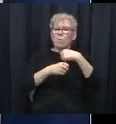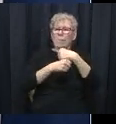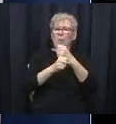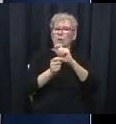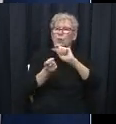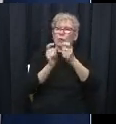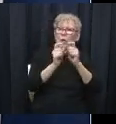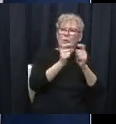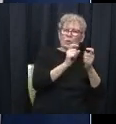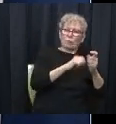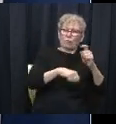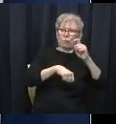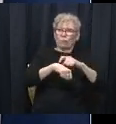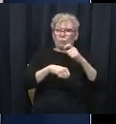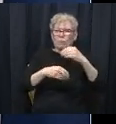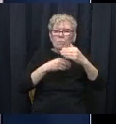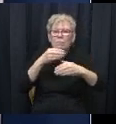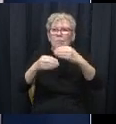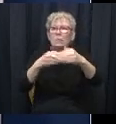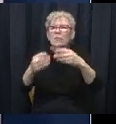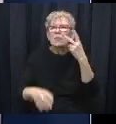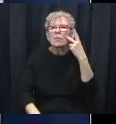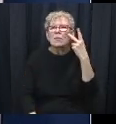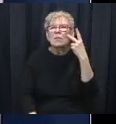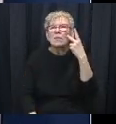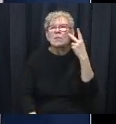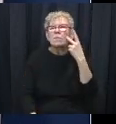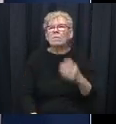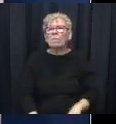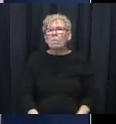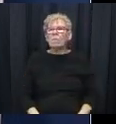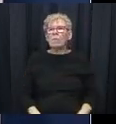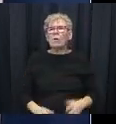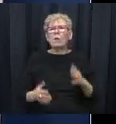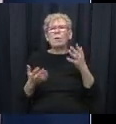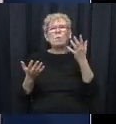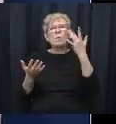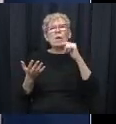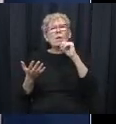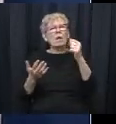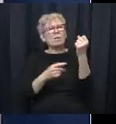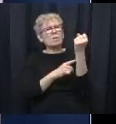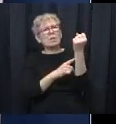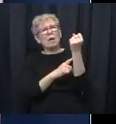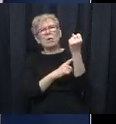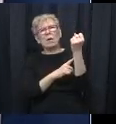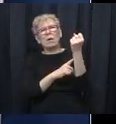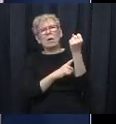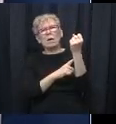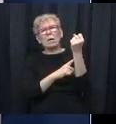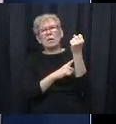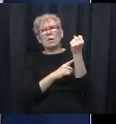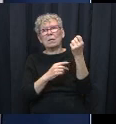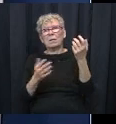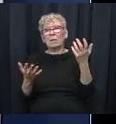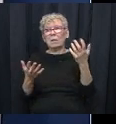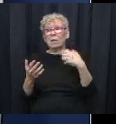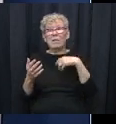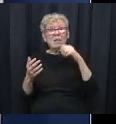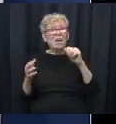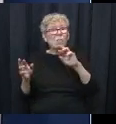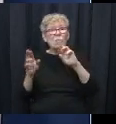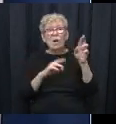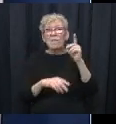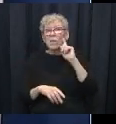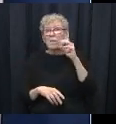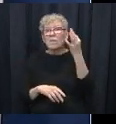We almost had it ready Friday night, but then people would have said, why do you put it out Friday at 9 p.m.? So the truth is we work around the clock. Jill does,